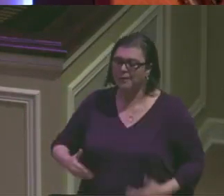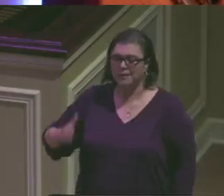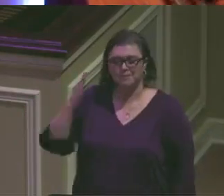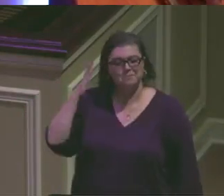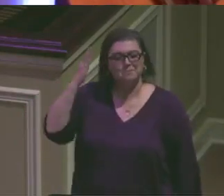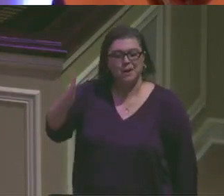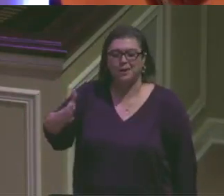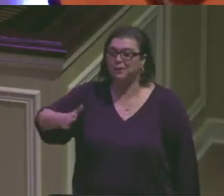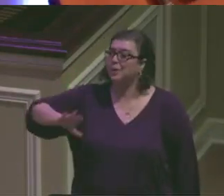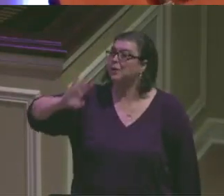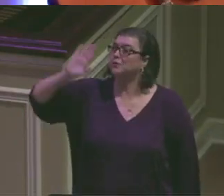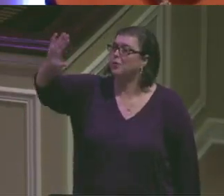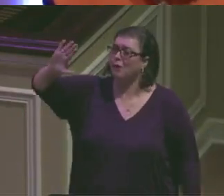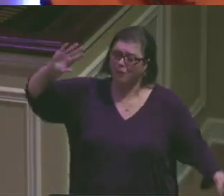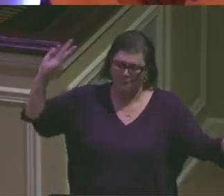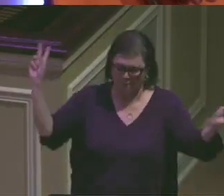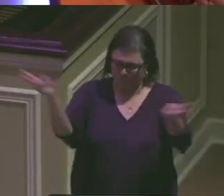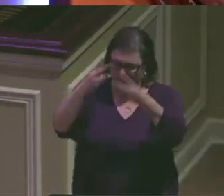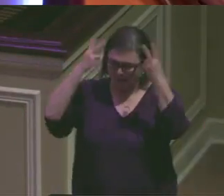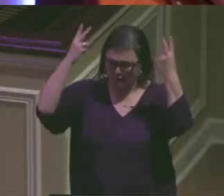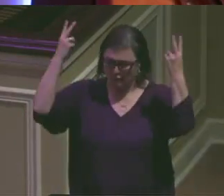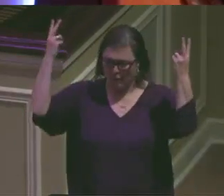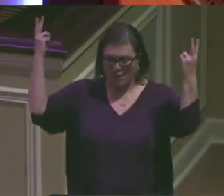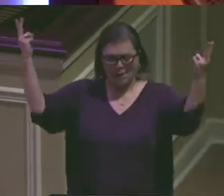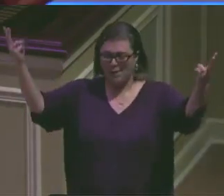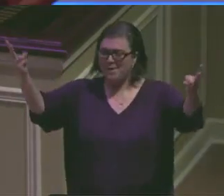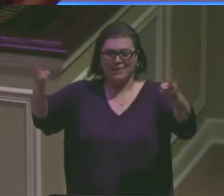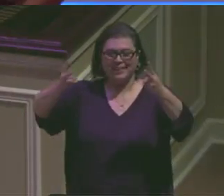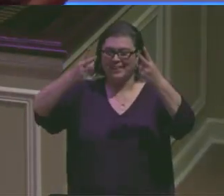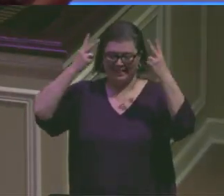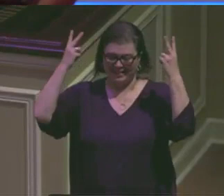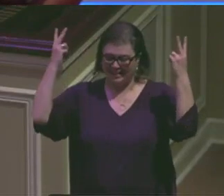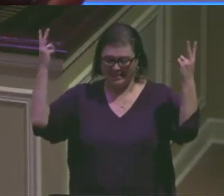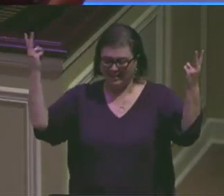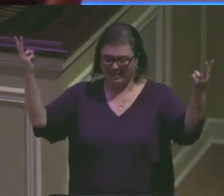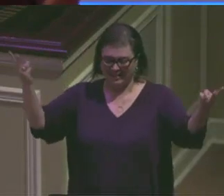me. Yours is the victory.